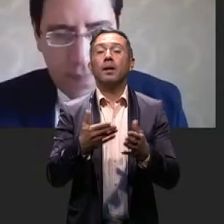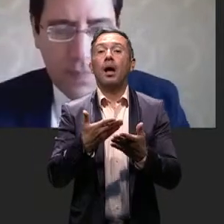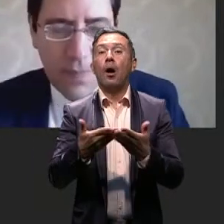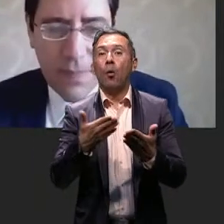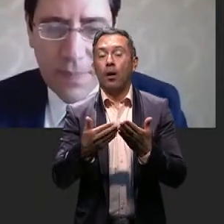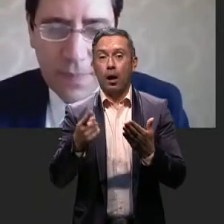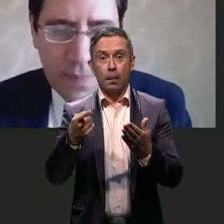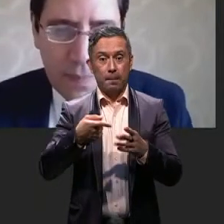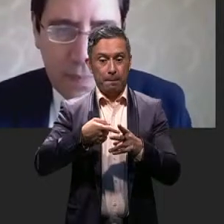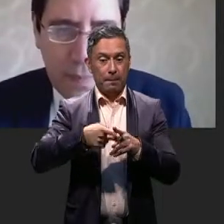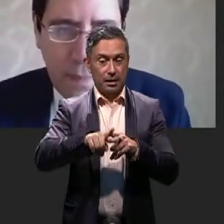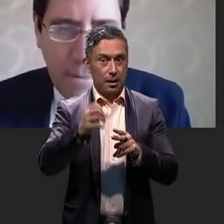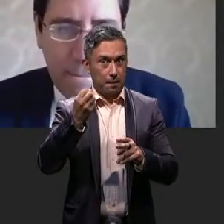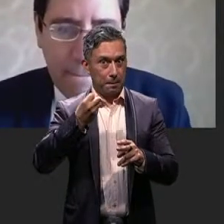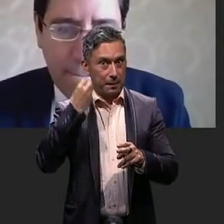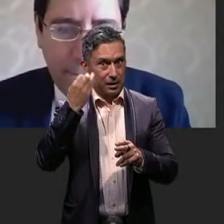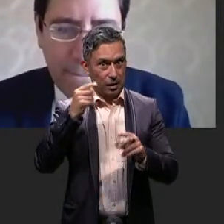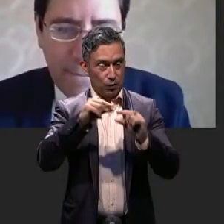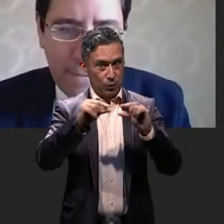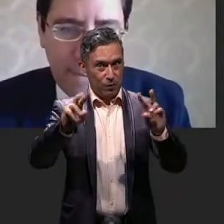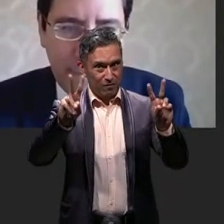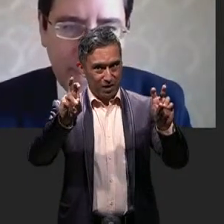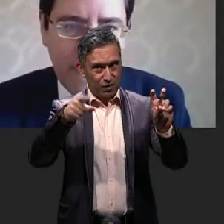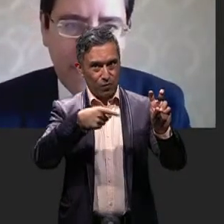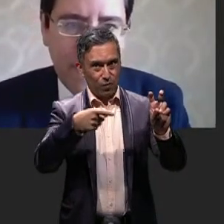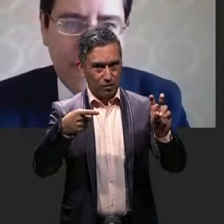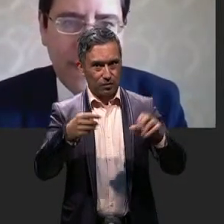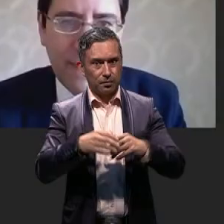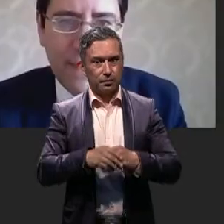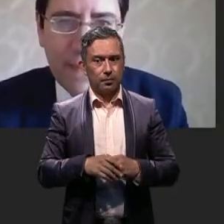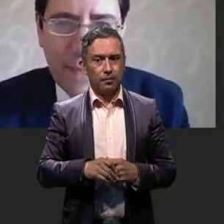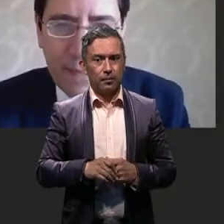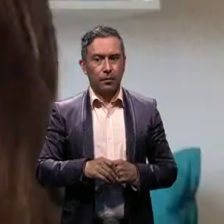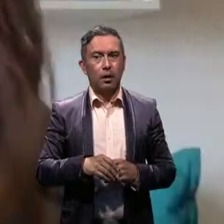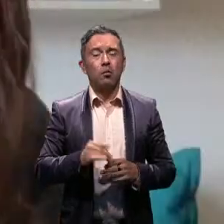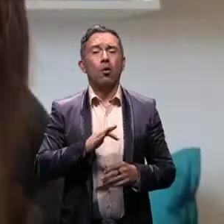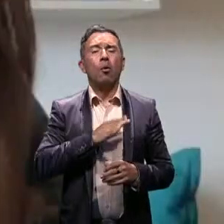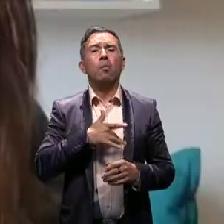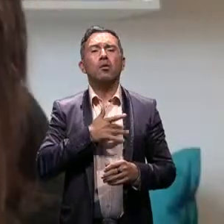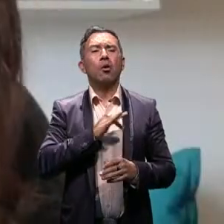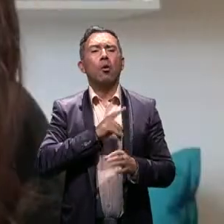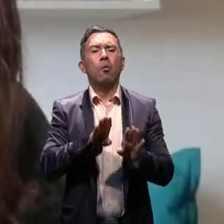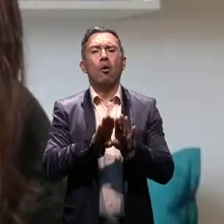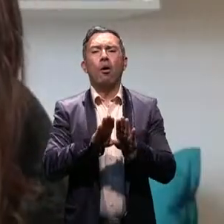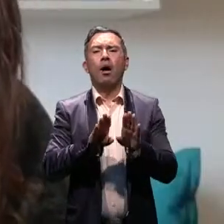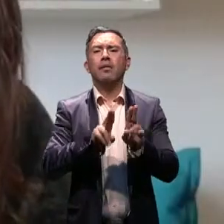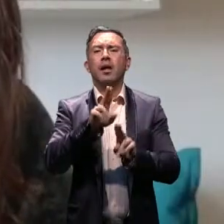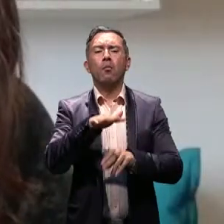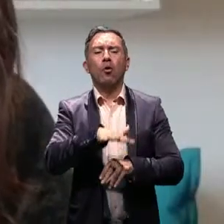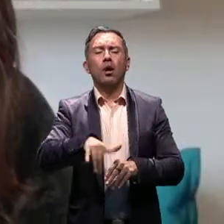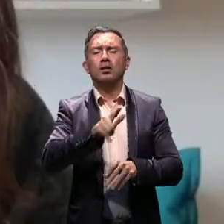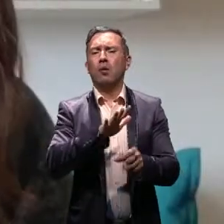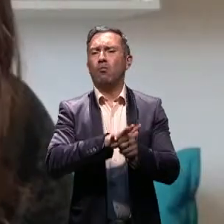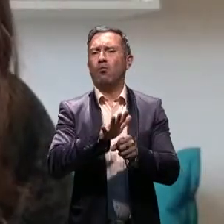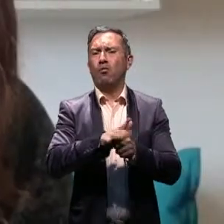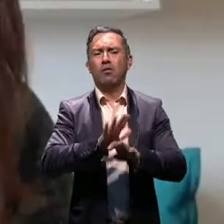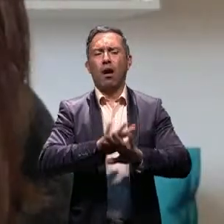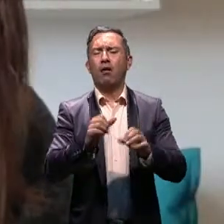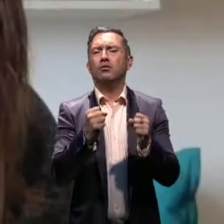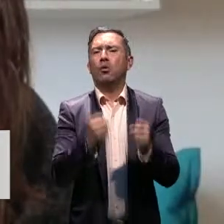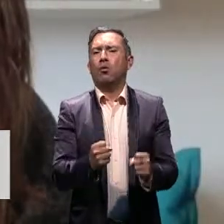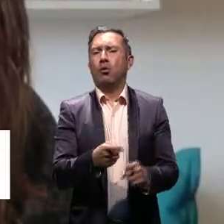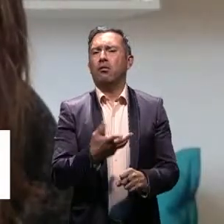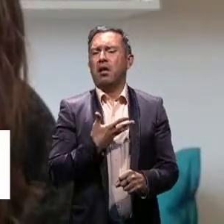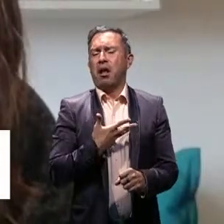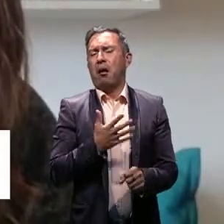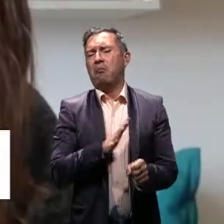the phrase you began with is so important. We should not take democracy for granted. We should